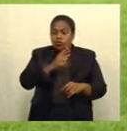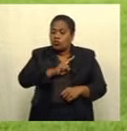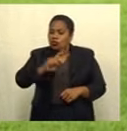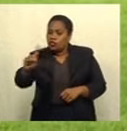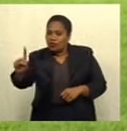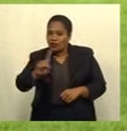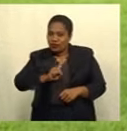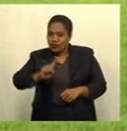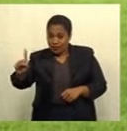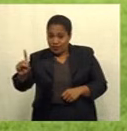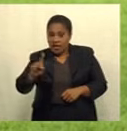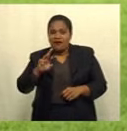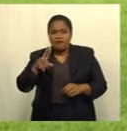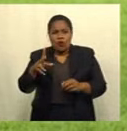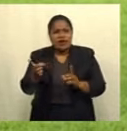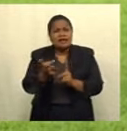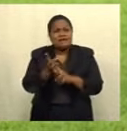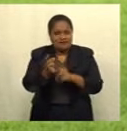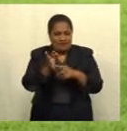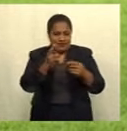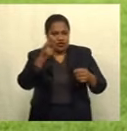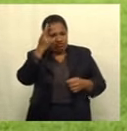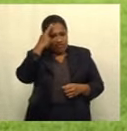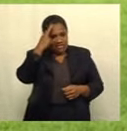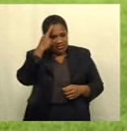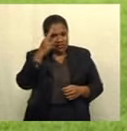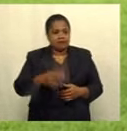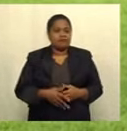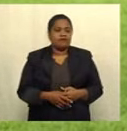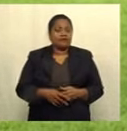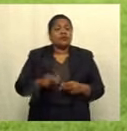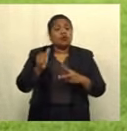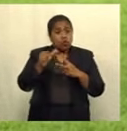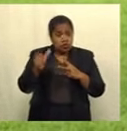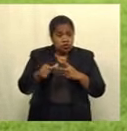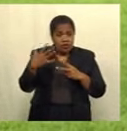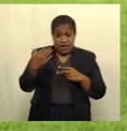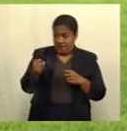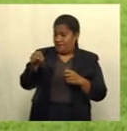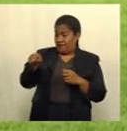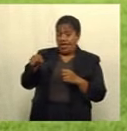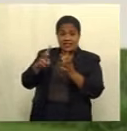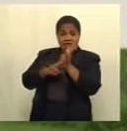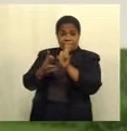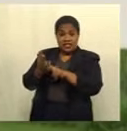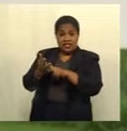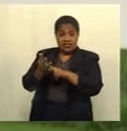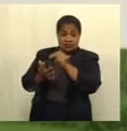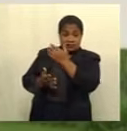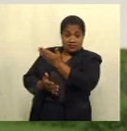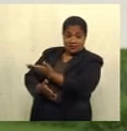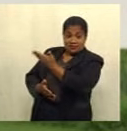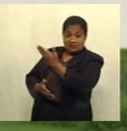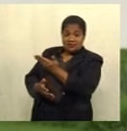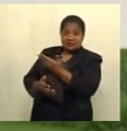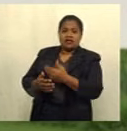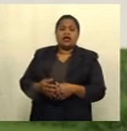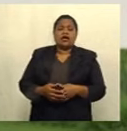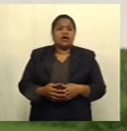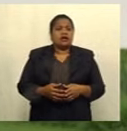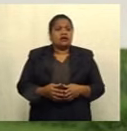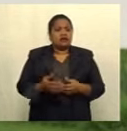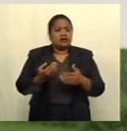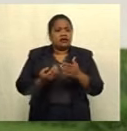premises for essential reasons. Now, all safety protocols are stipulated here at the village entrance, and the last requirements, what caught